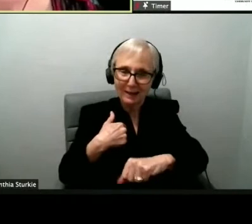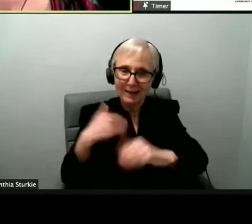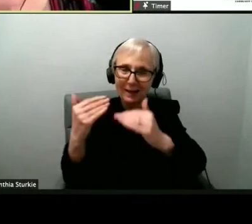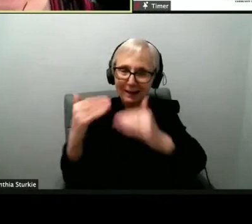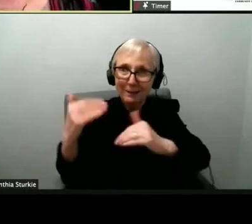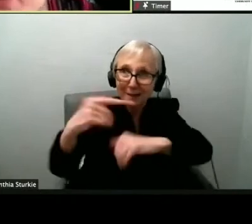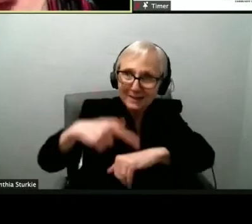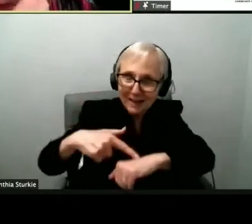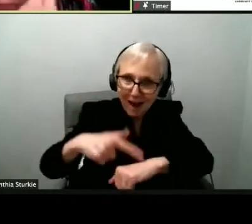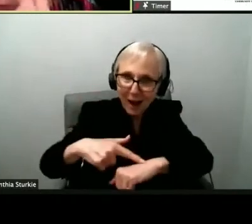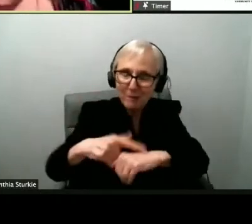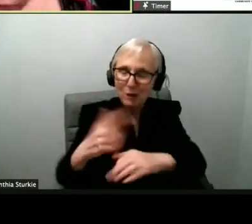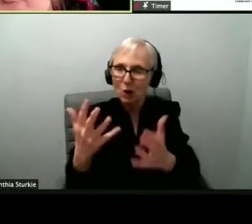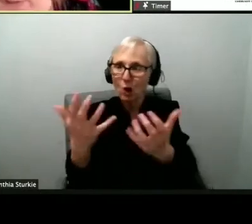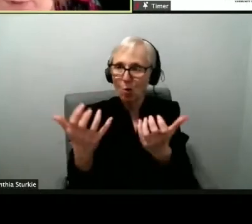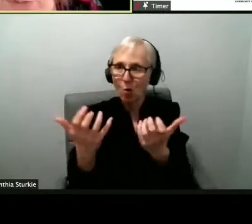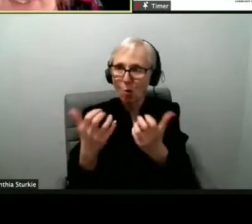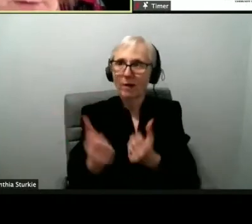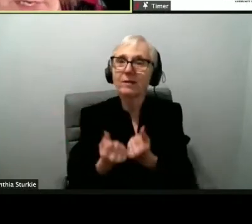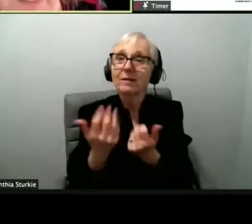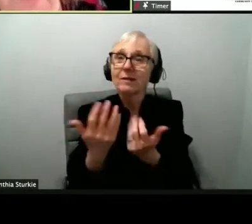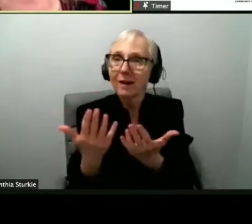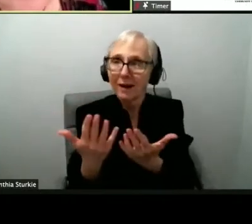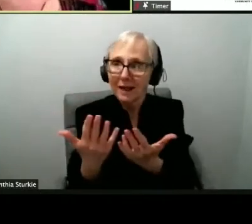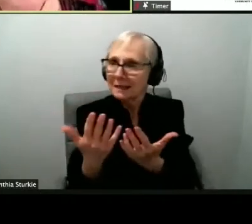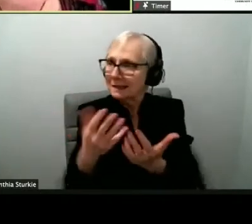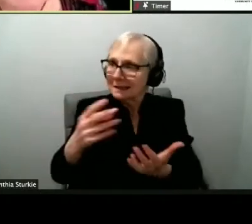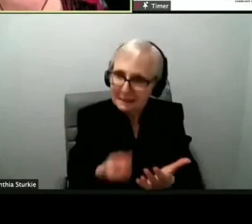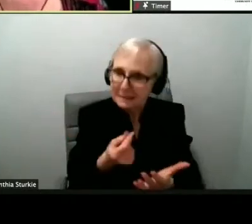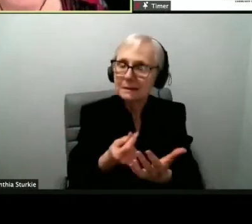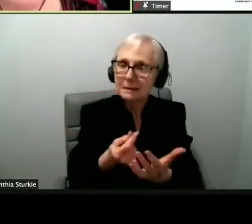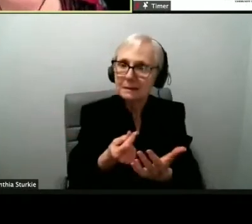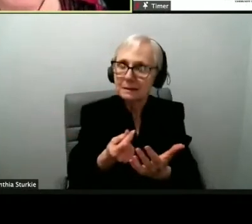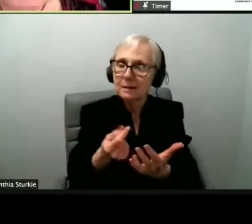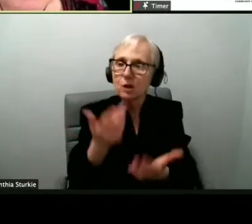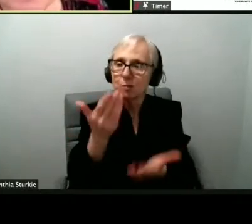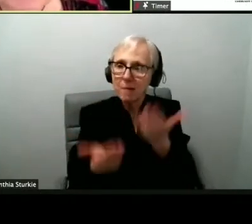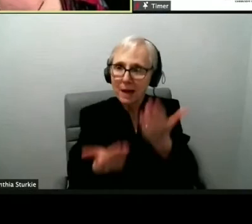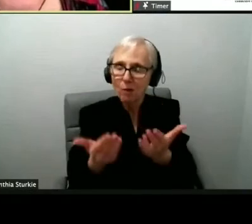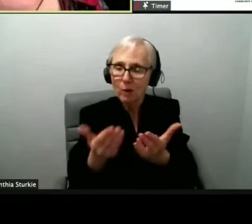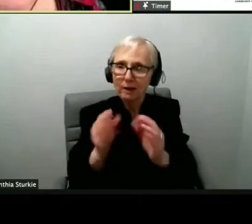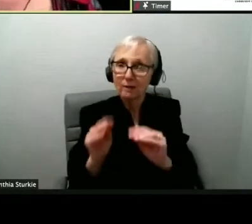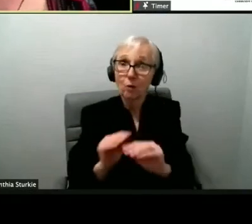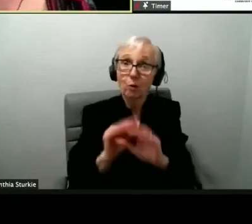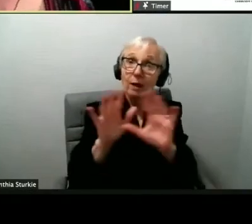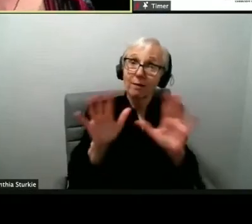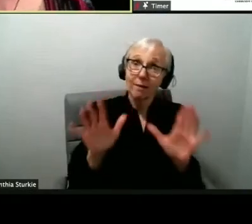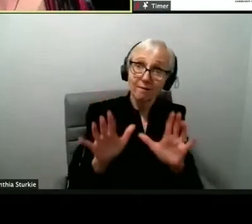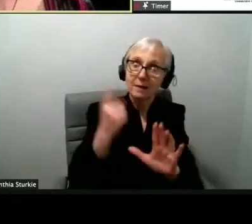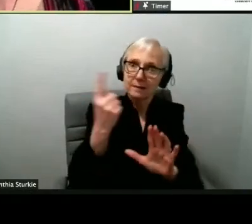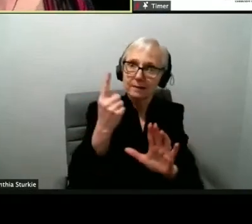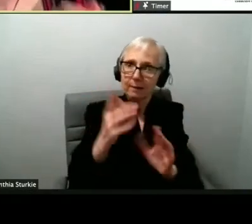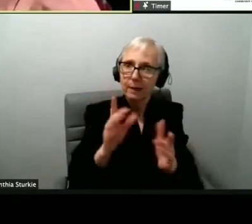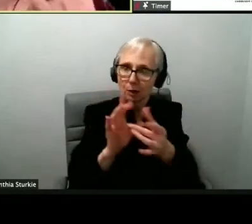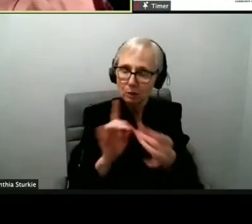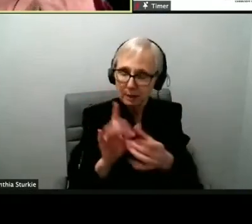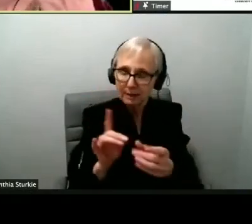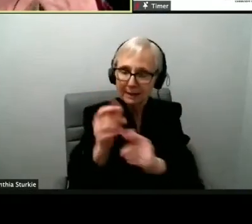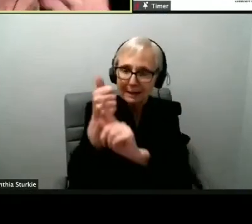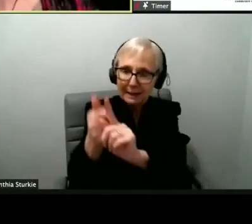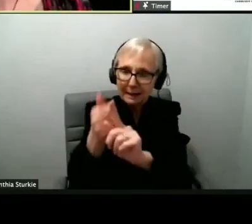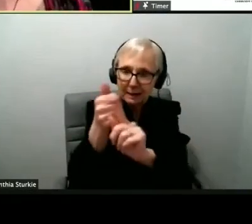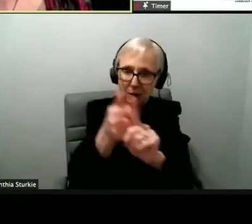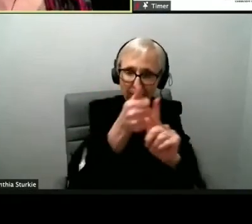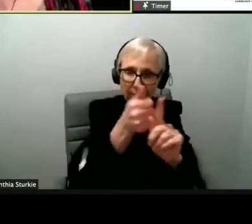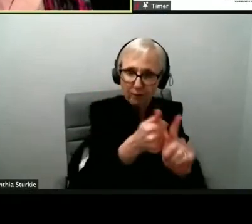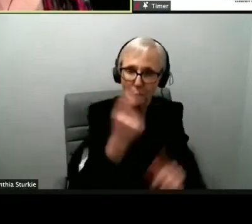things that were left that you wanted to follow up on and things that you may have wanted to clarify. And so I want to give each of you 1 minute